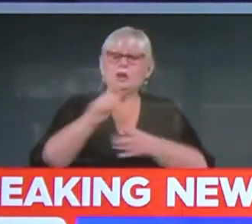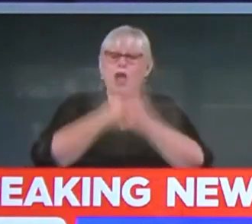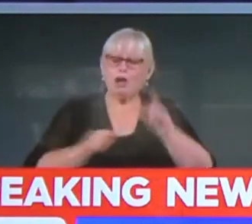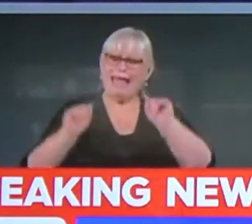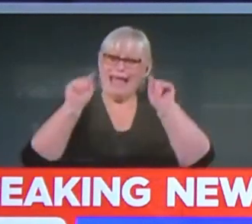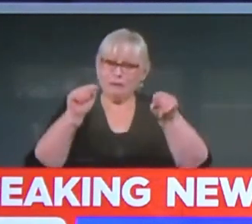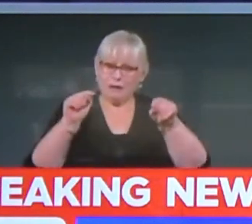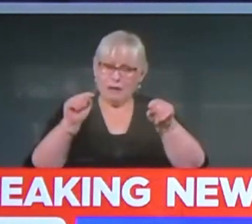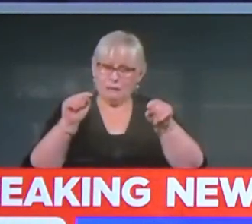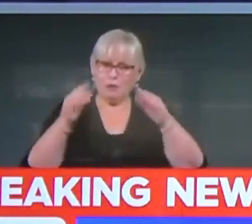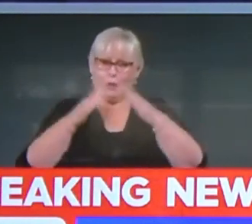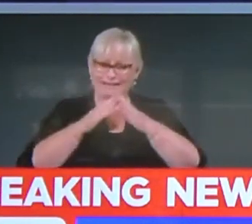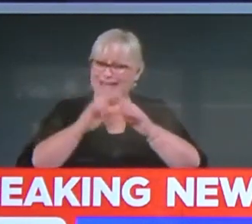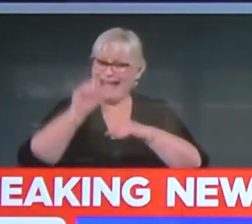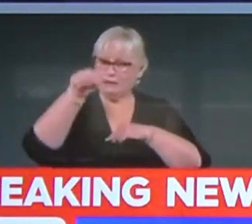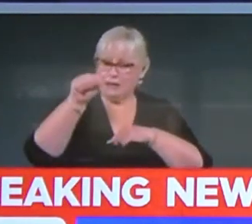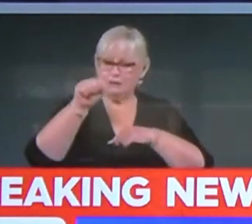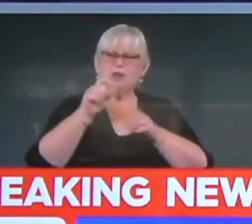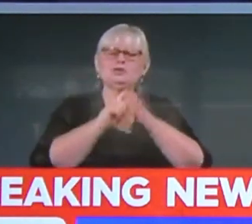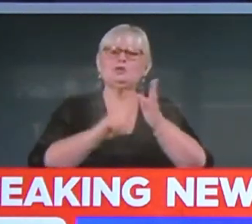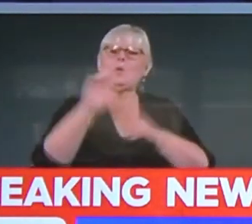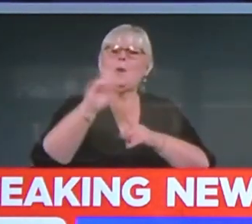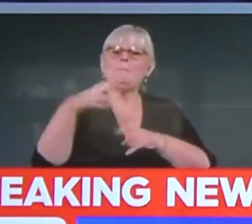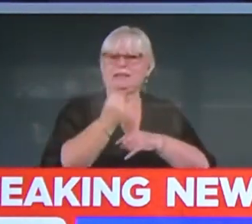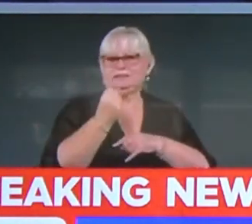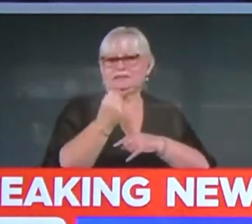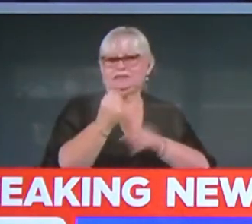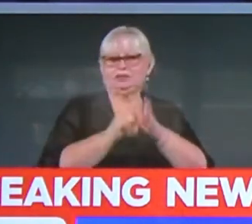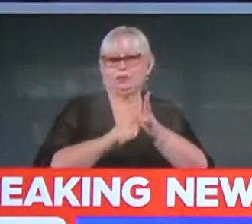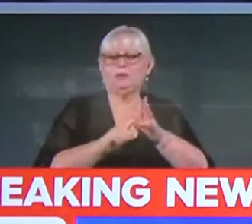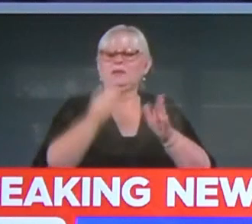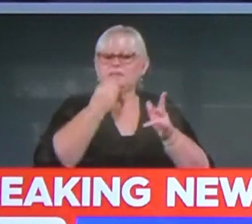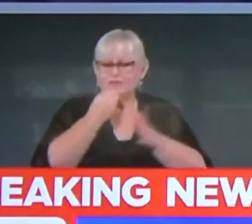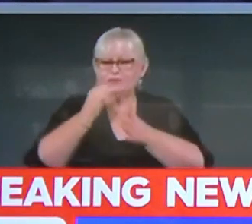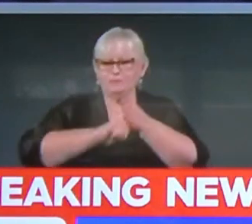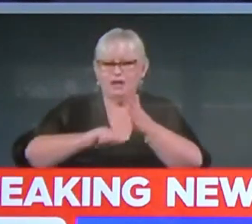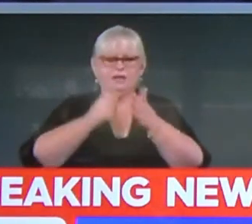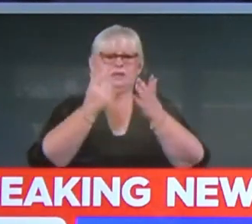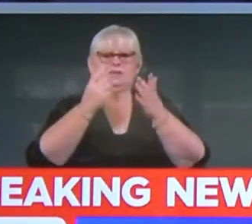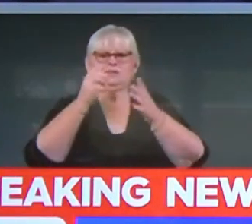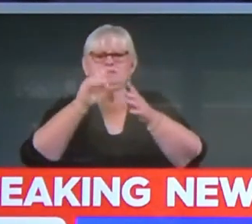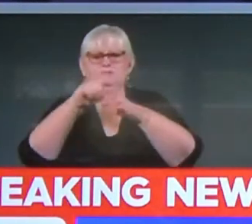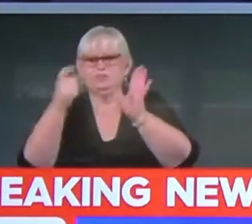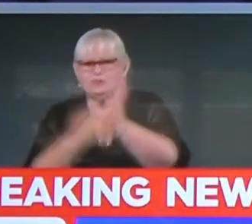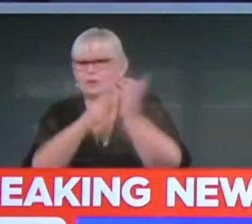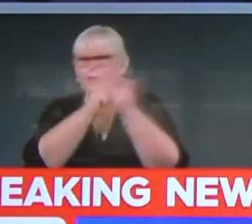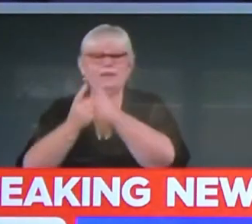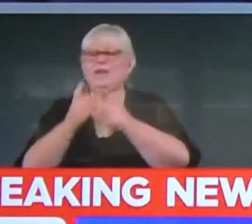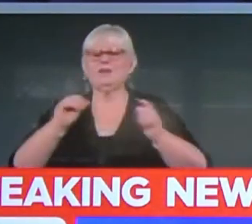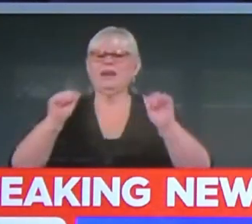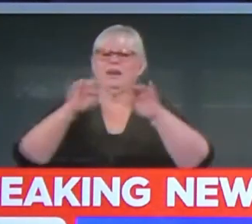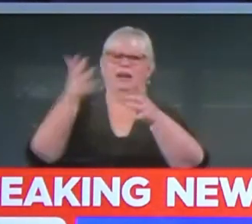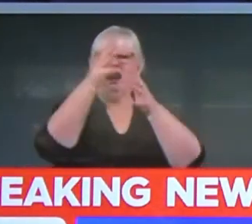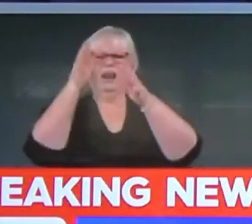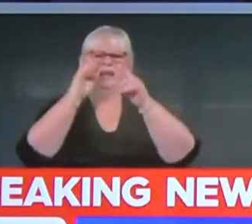going outside of your home to go to those essential things that I've talked about, not to go out and congregate together in groups. We need